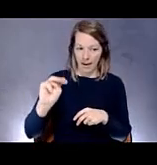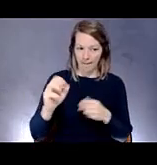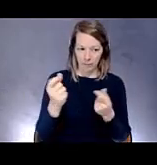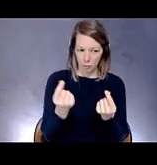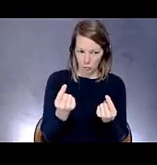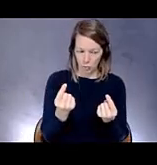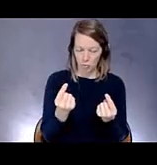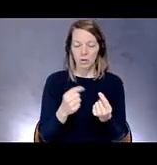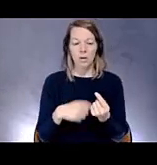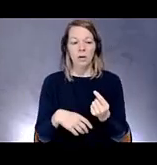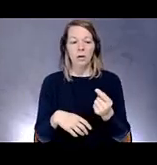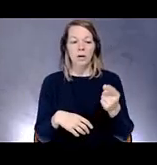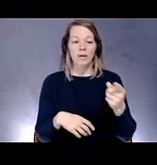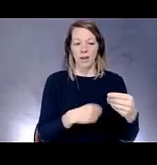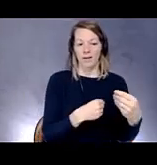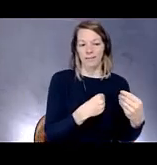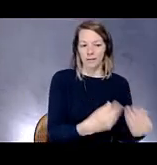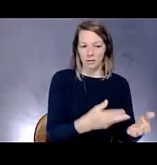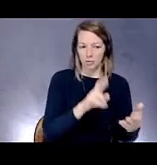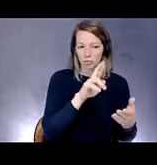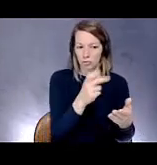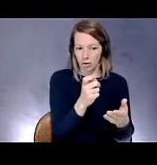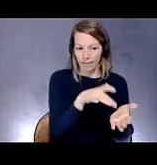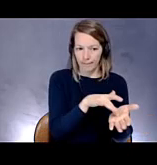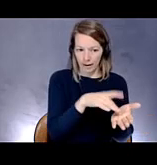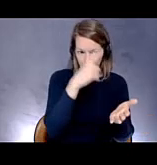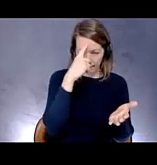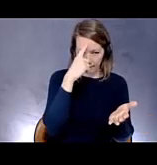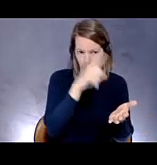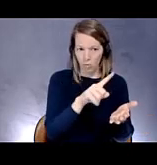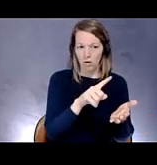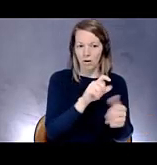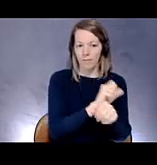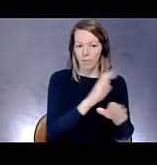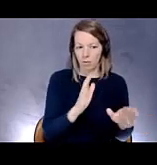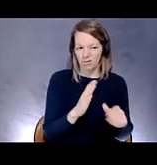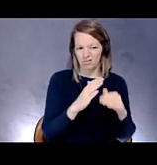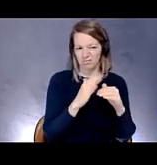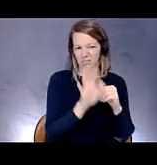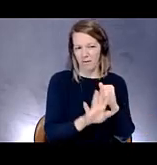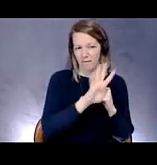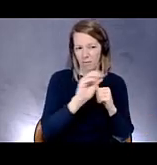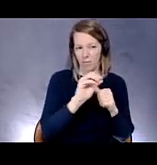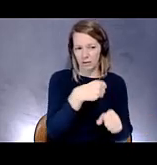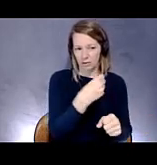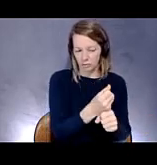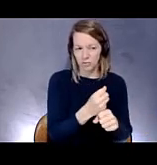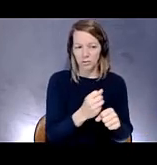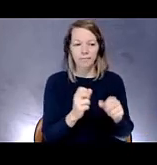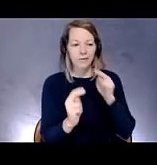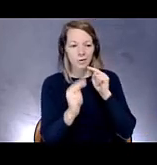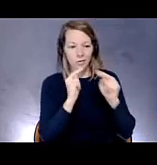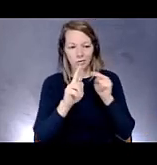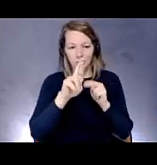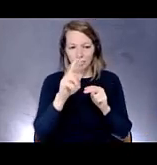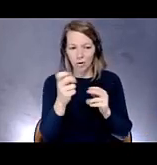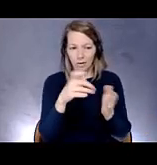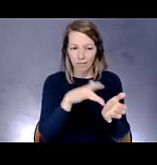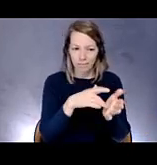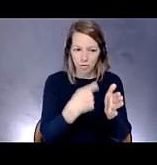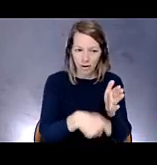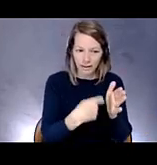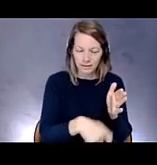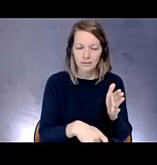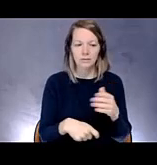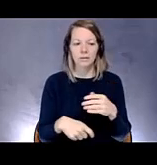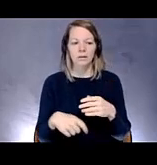administer the drug benefits for employers. They've been doing this for about 40 years. They negotiate drug prices. They